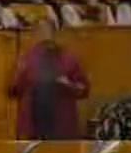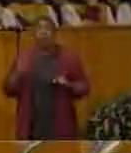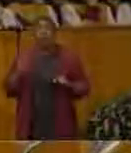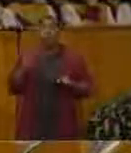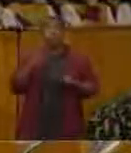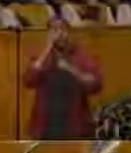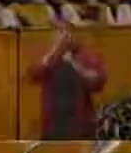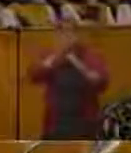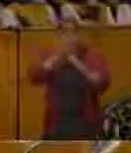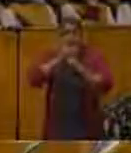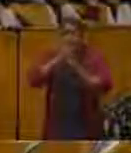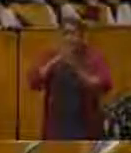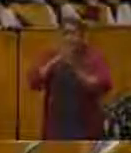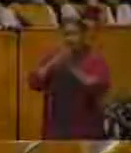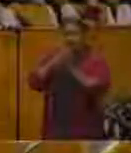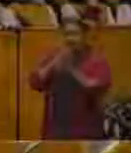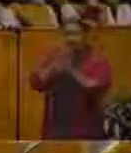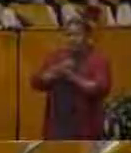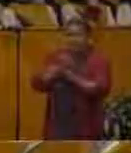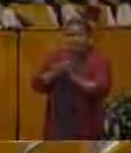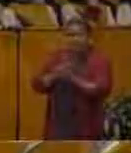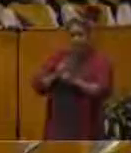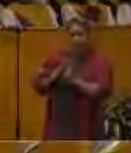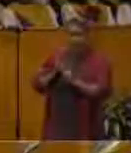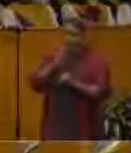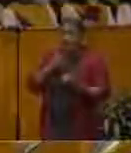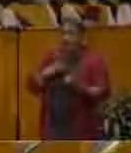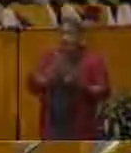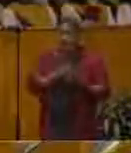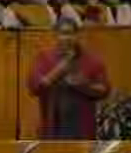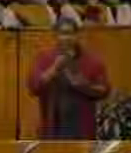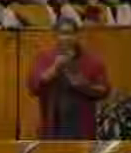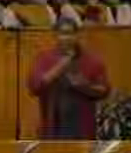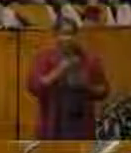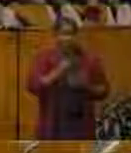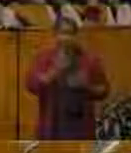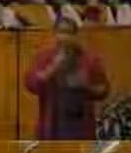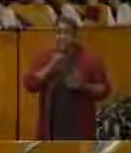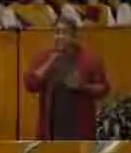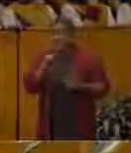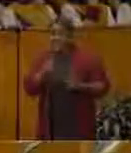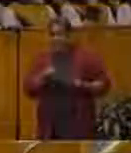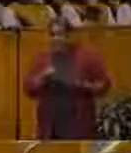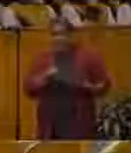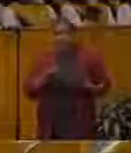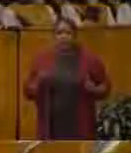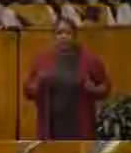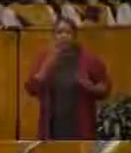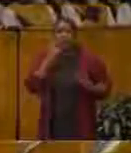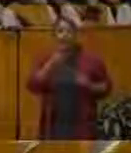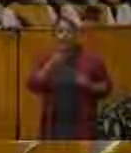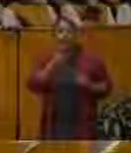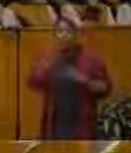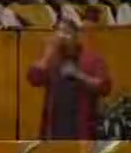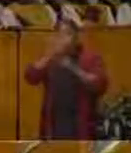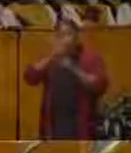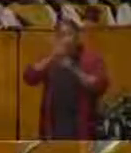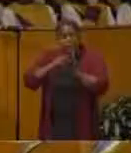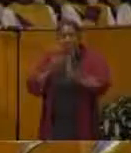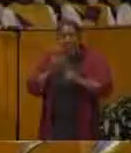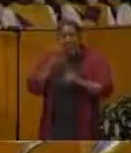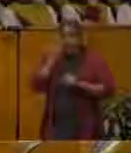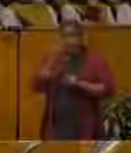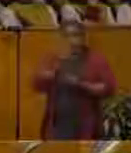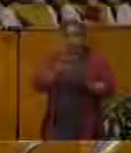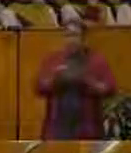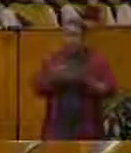Fronting is when you got money for the club, but you don't have money for the stuff you really need. Okay, you fronting if you